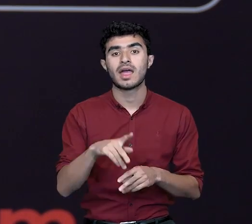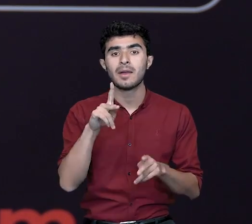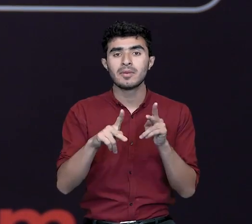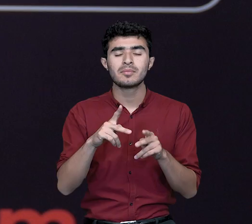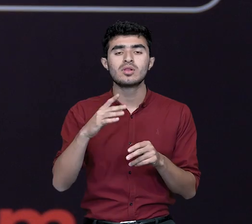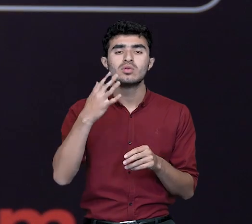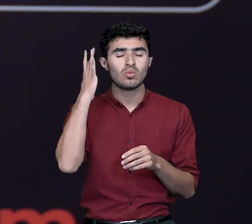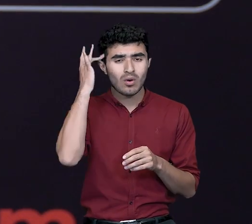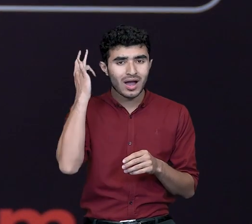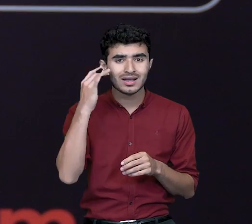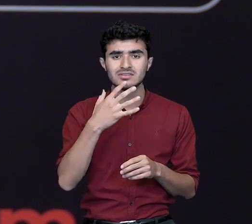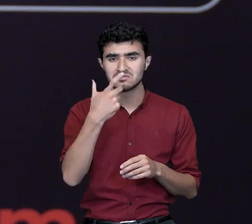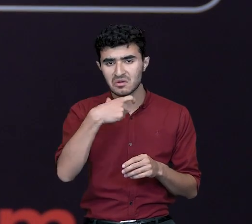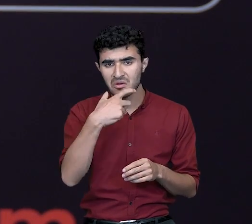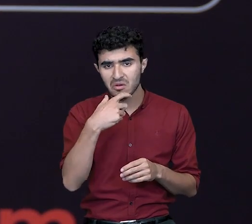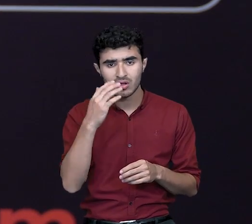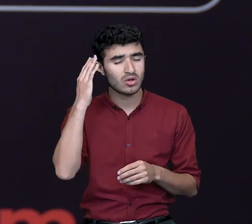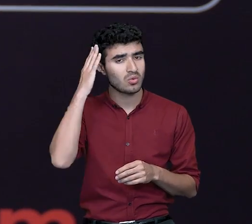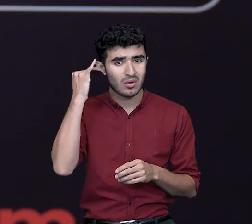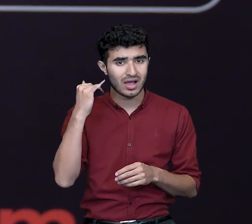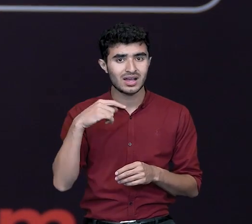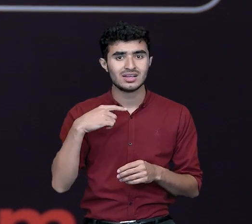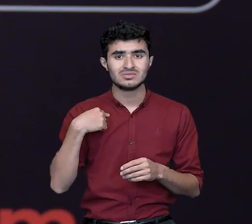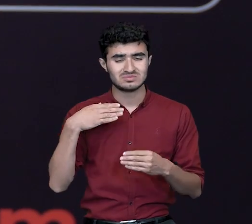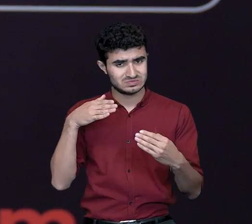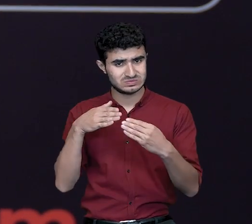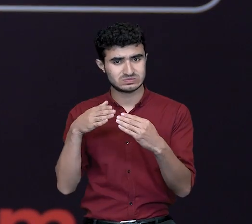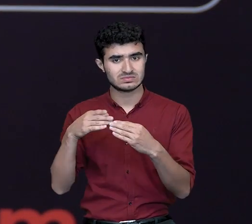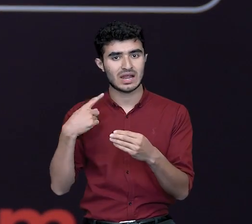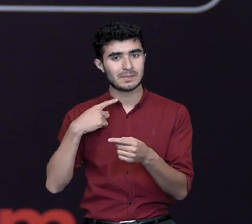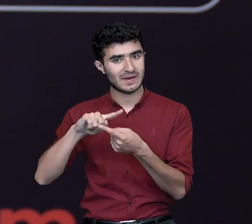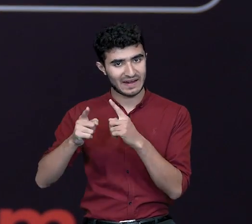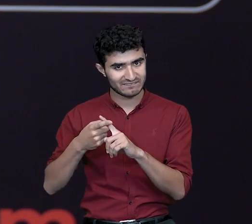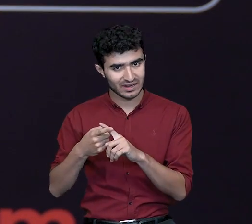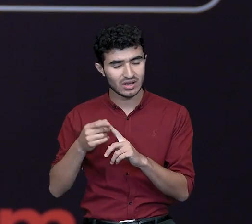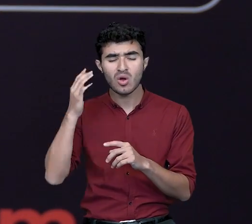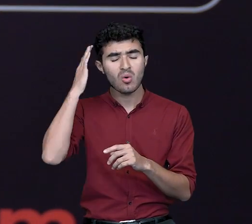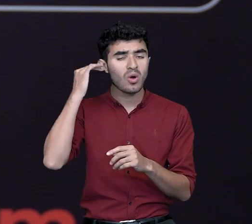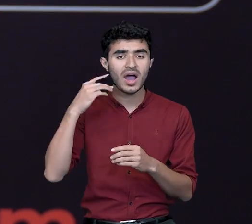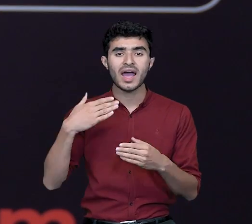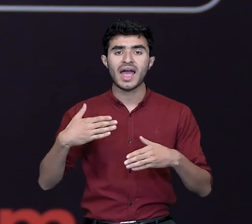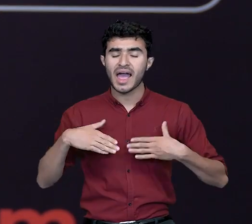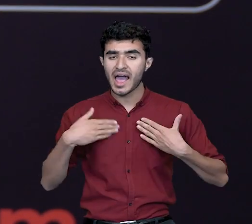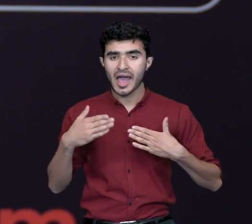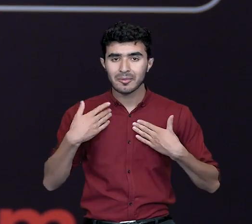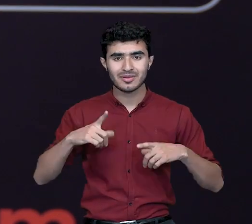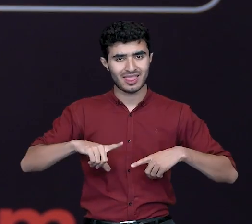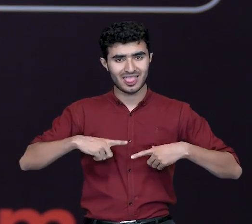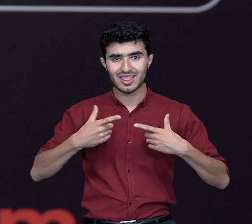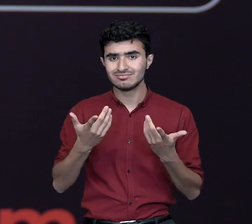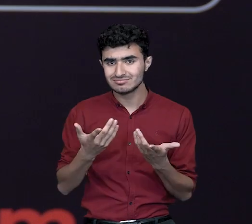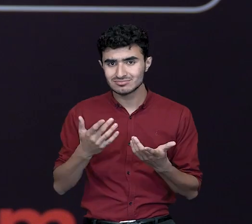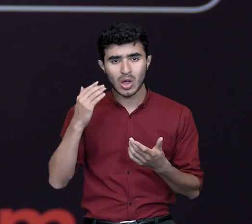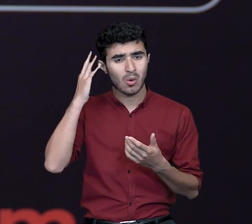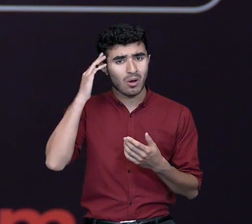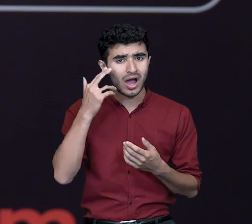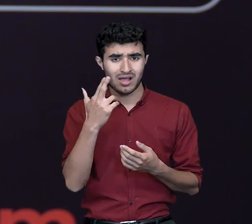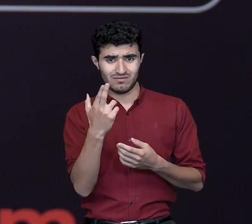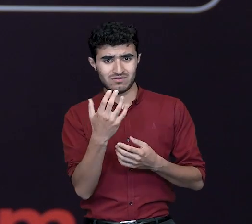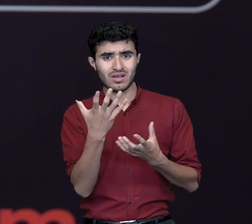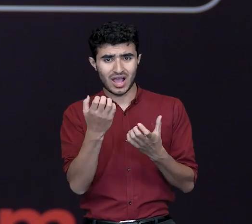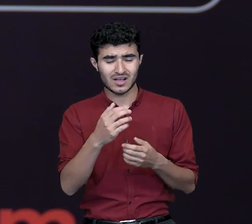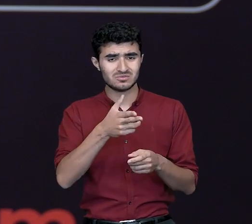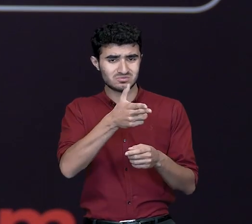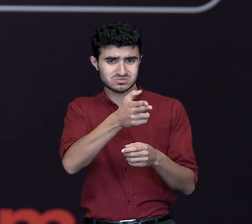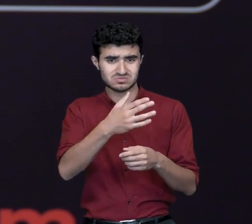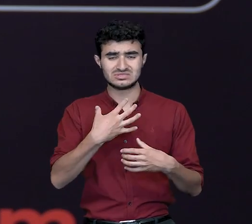Why make people weep and cry? Why betray our closest allies? Why not live with each other happily? Why arm